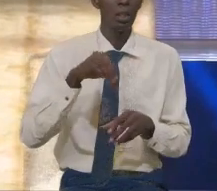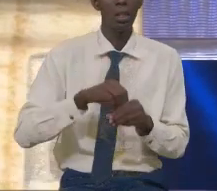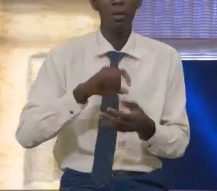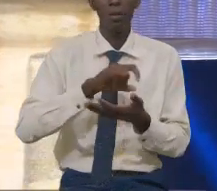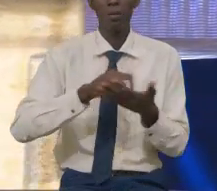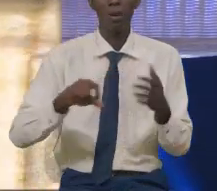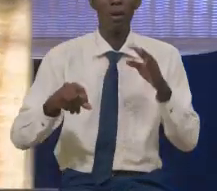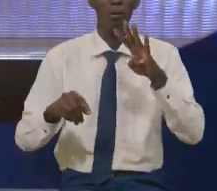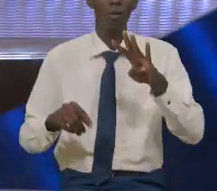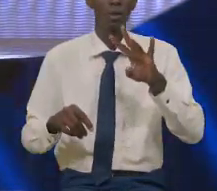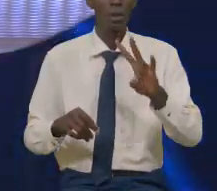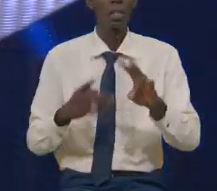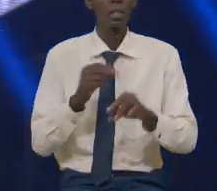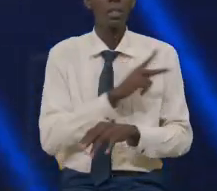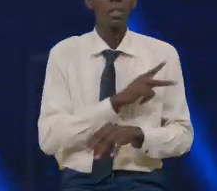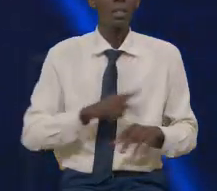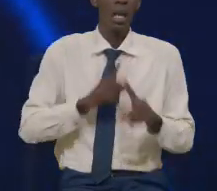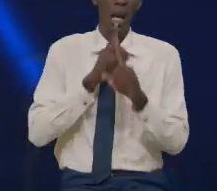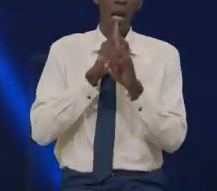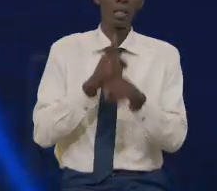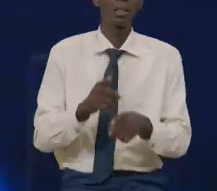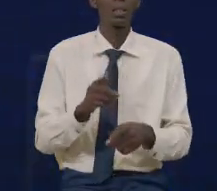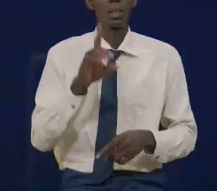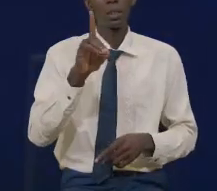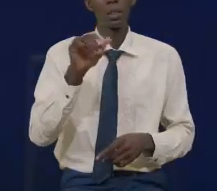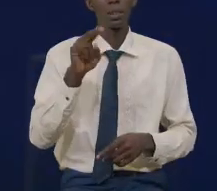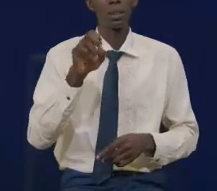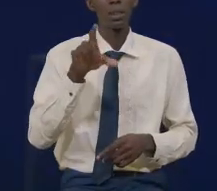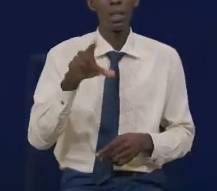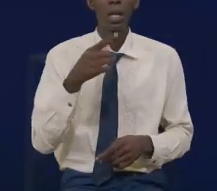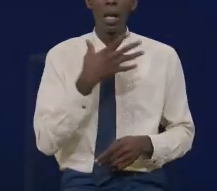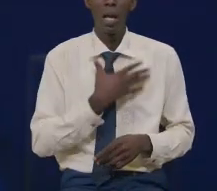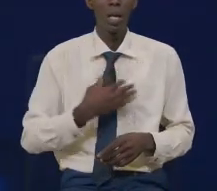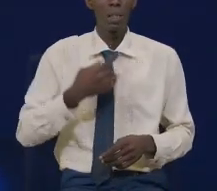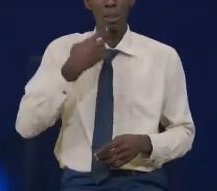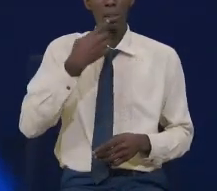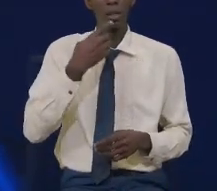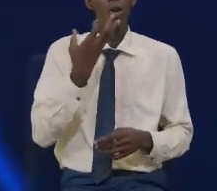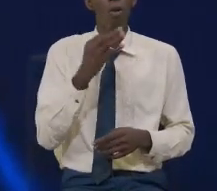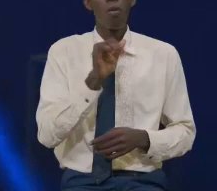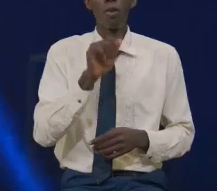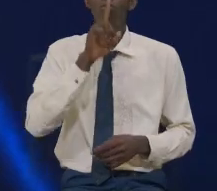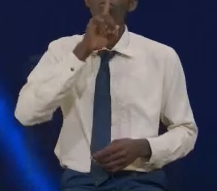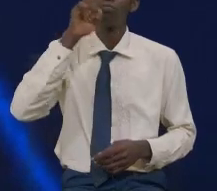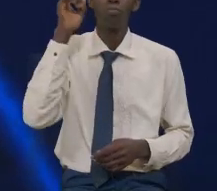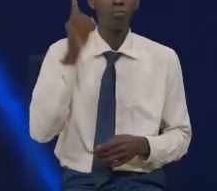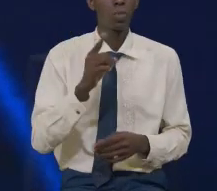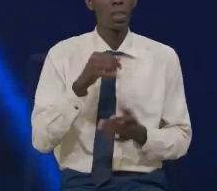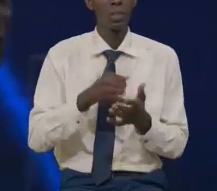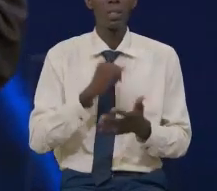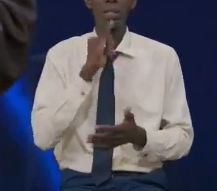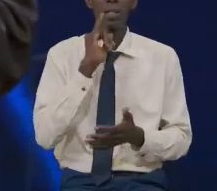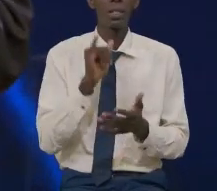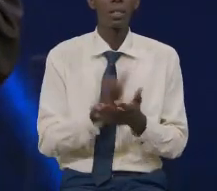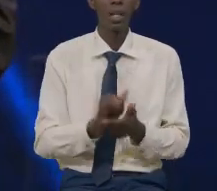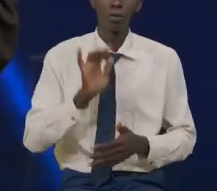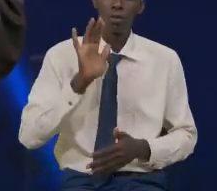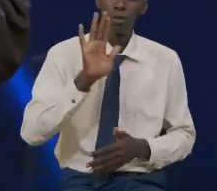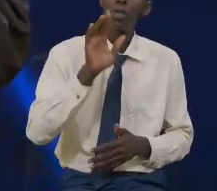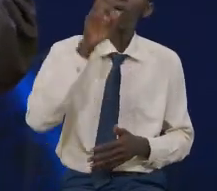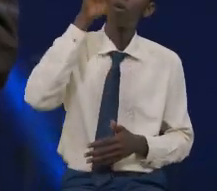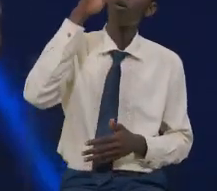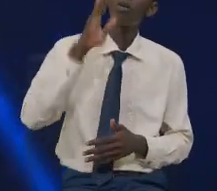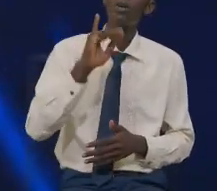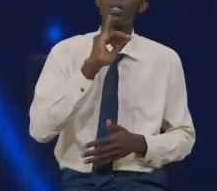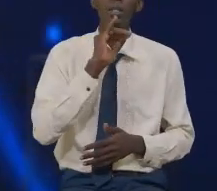the king answered unto Daniel and said, of a truth, it is that your God is